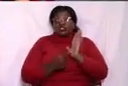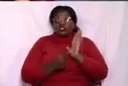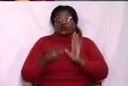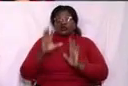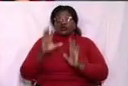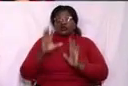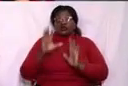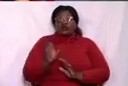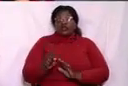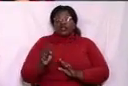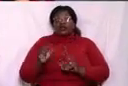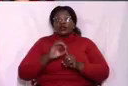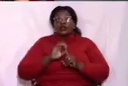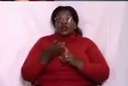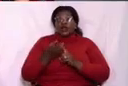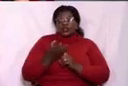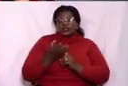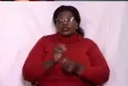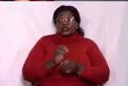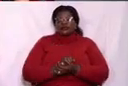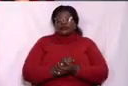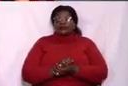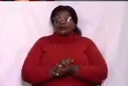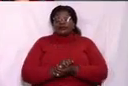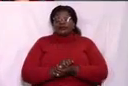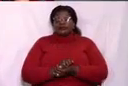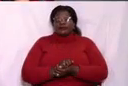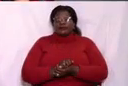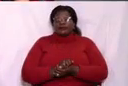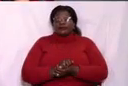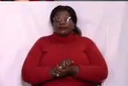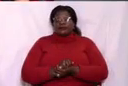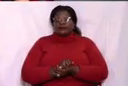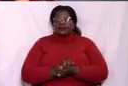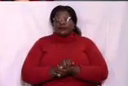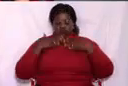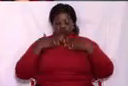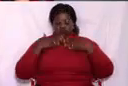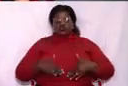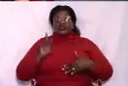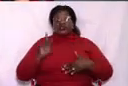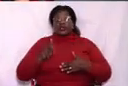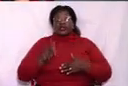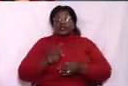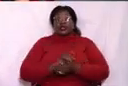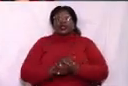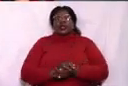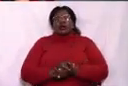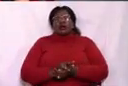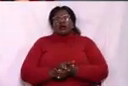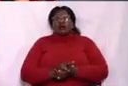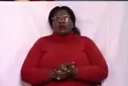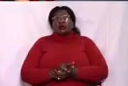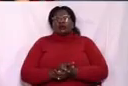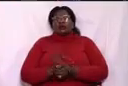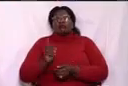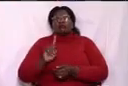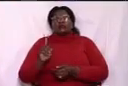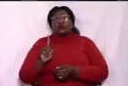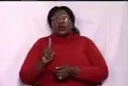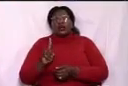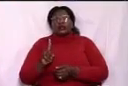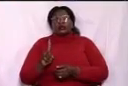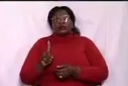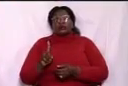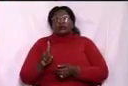African culture and fashion. What roles does innovation